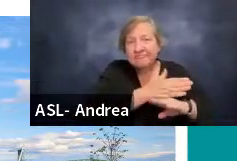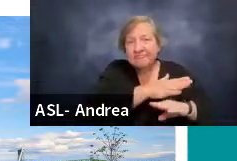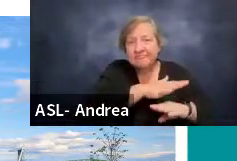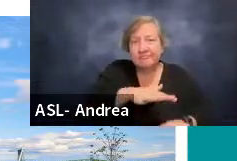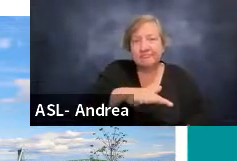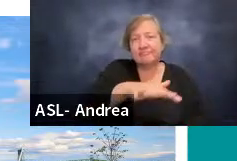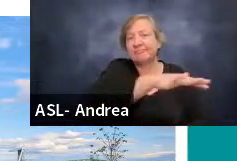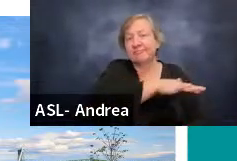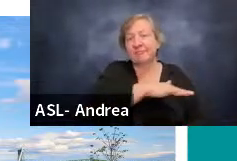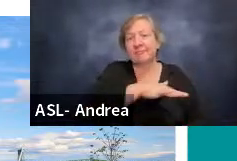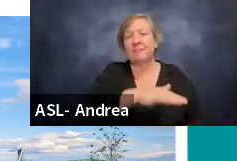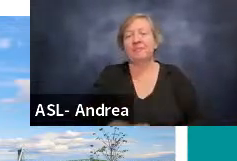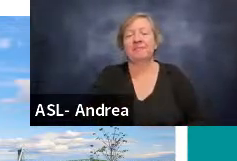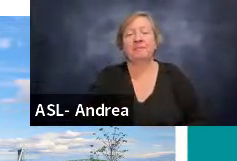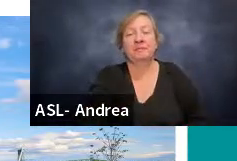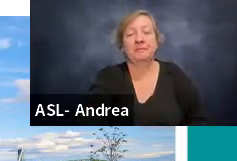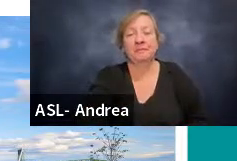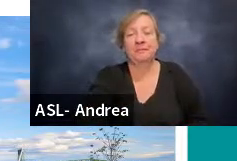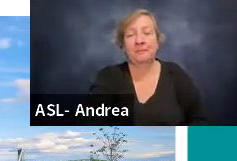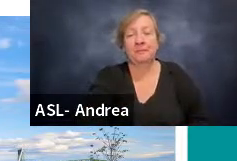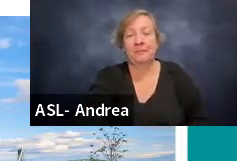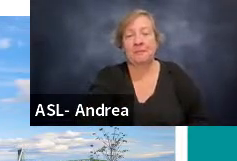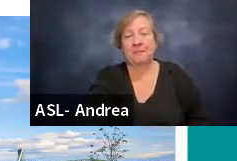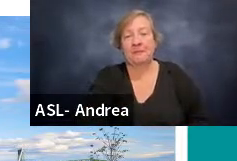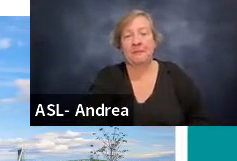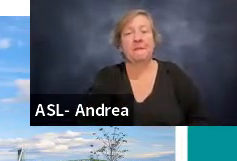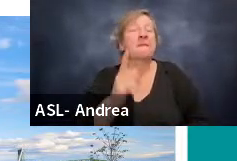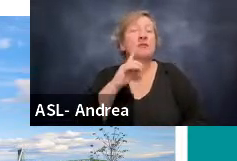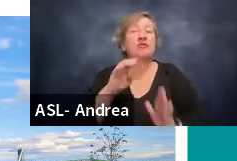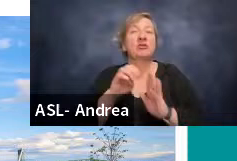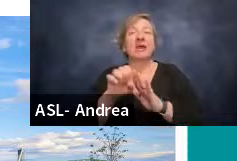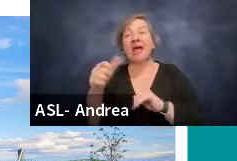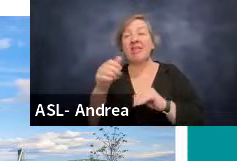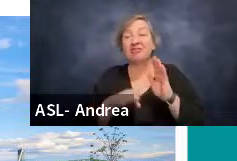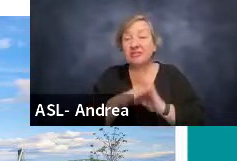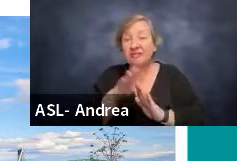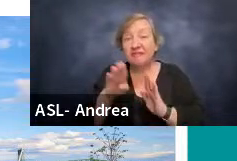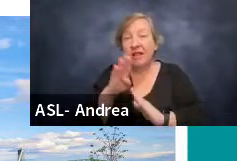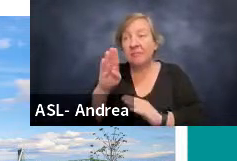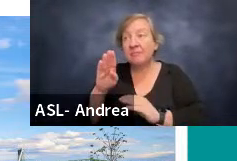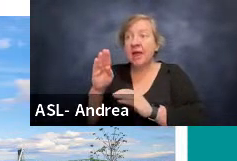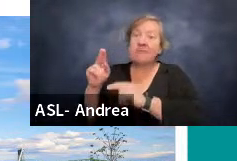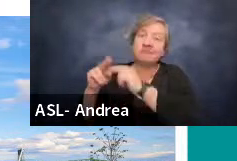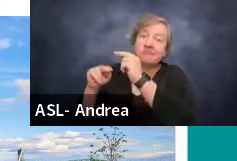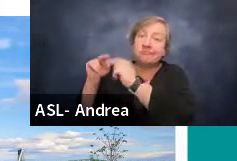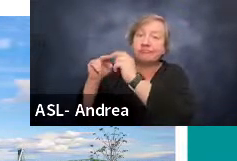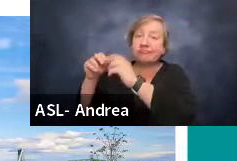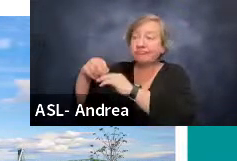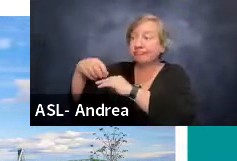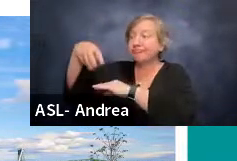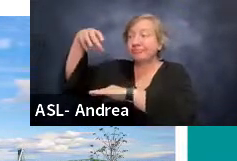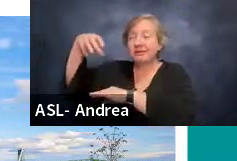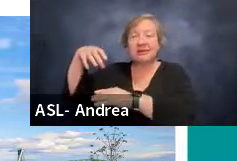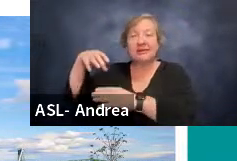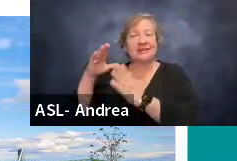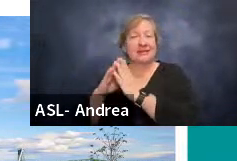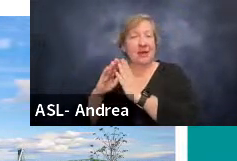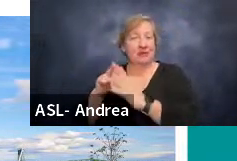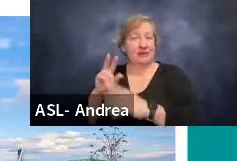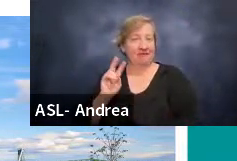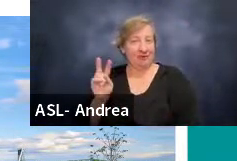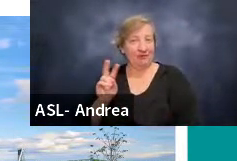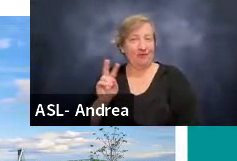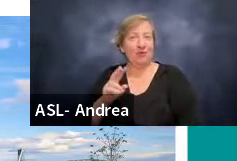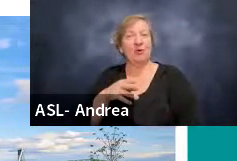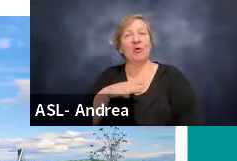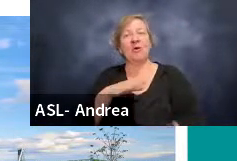area. For example, other development projects that are happening in downtown Vancouver or on